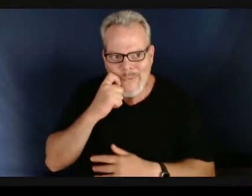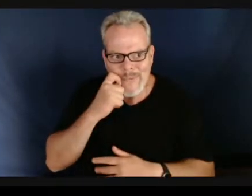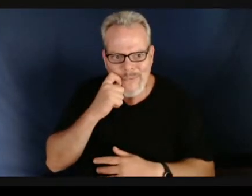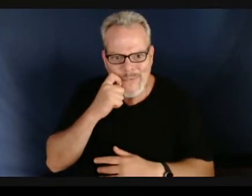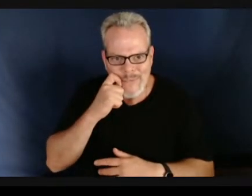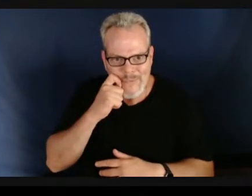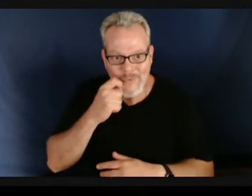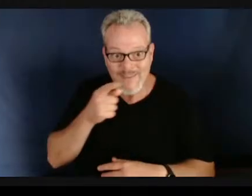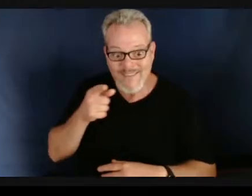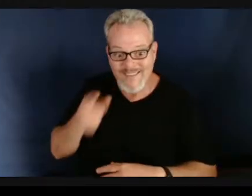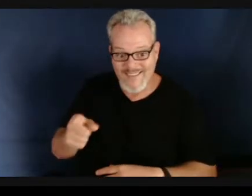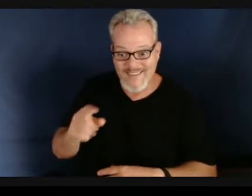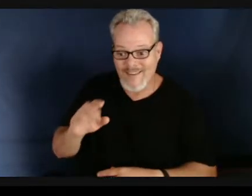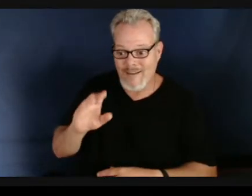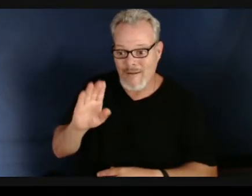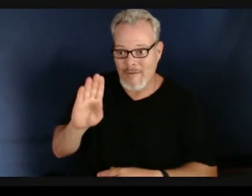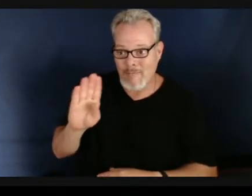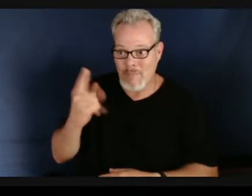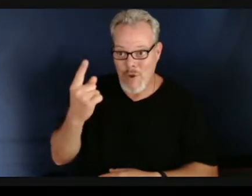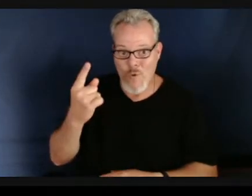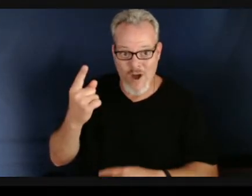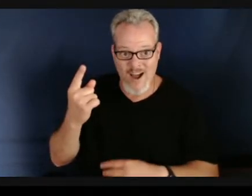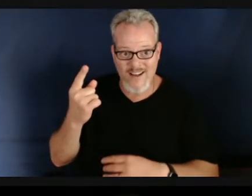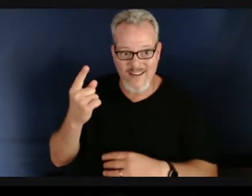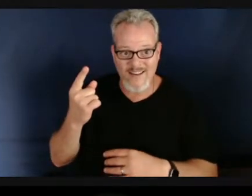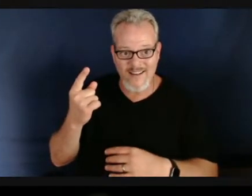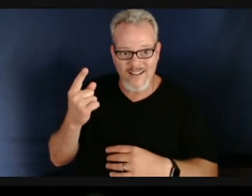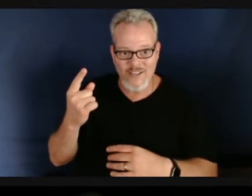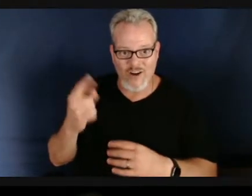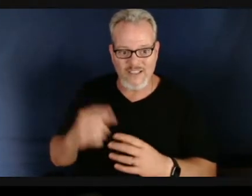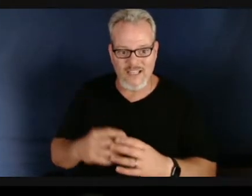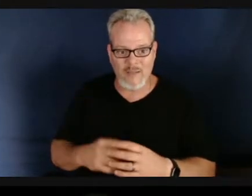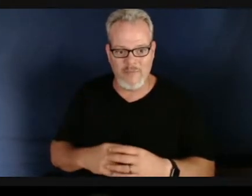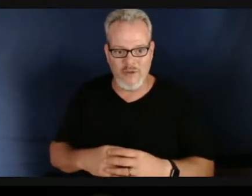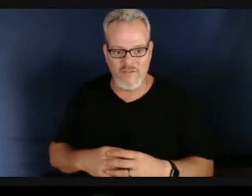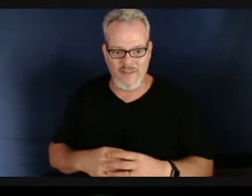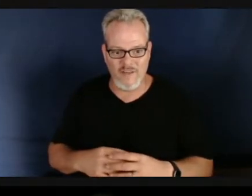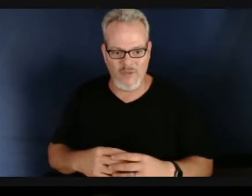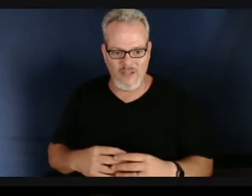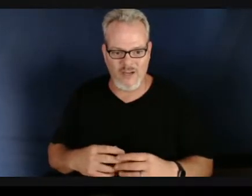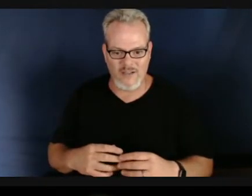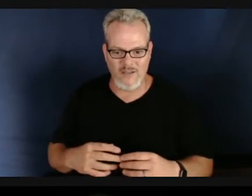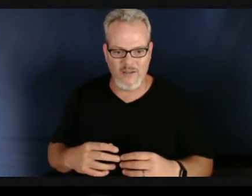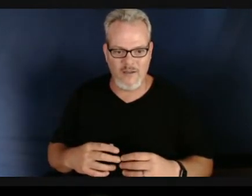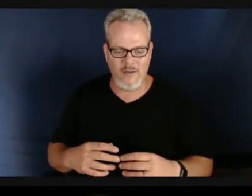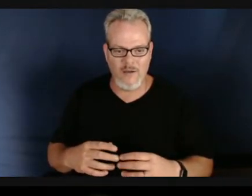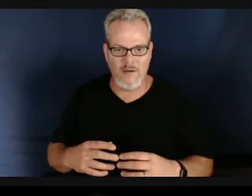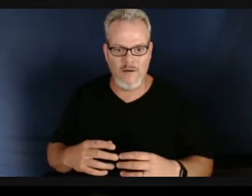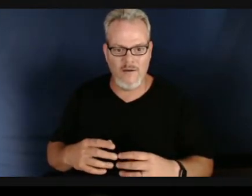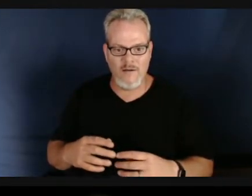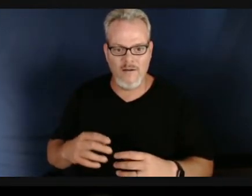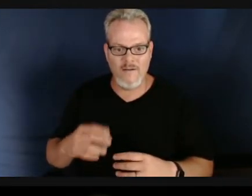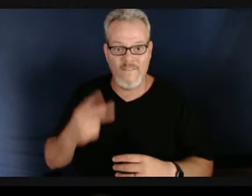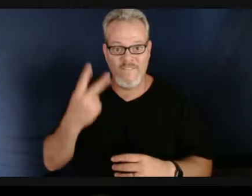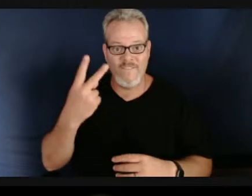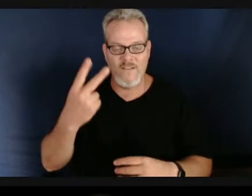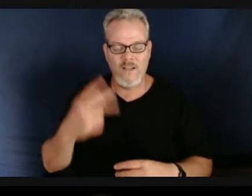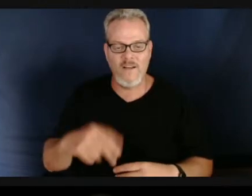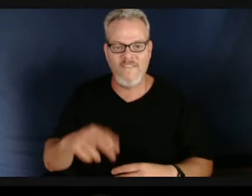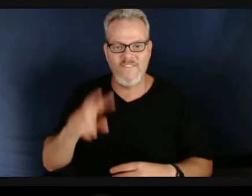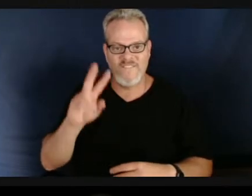V1 camera, we have a similar view from the last week. Here we're actually looking at that last remnant of the last flow